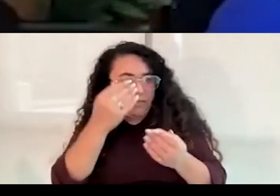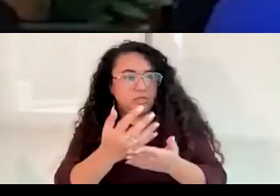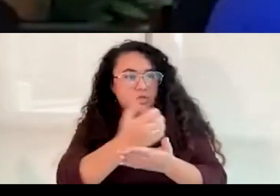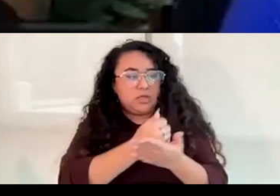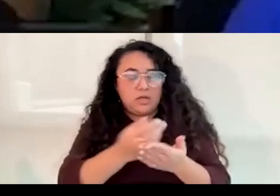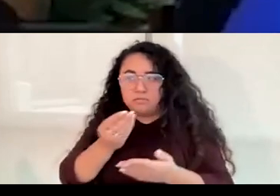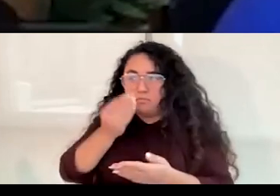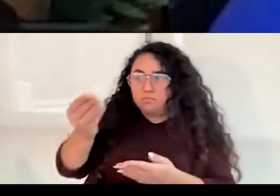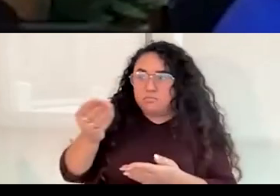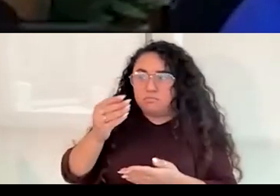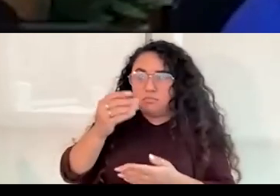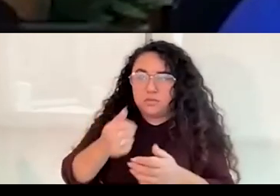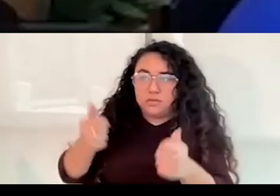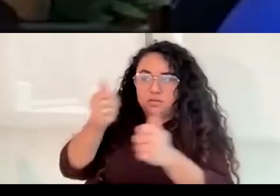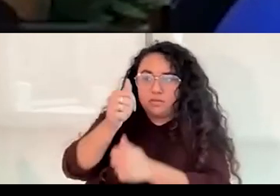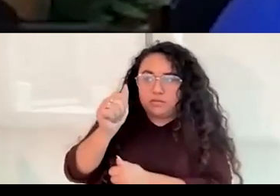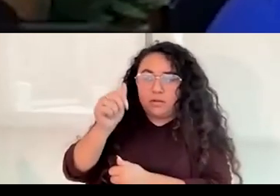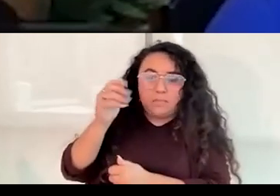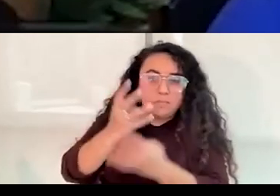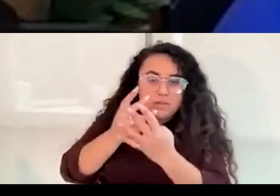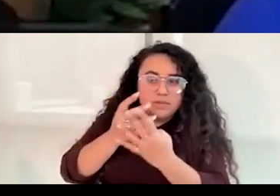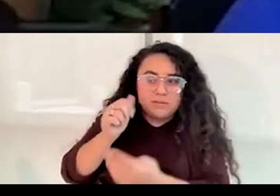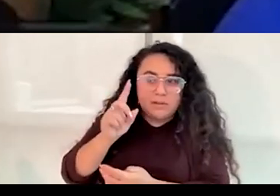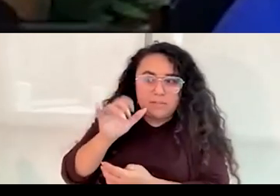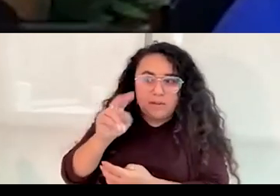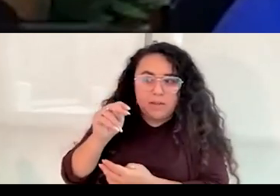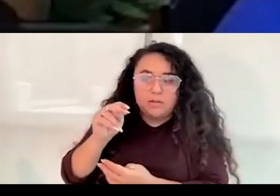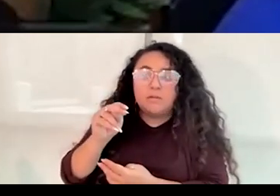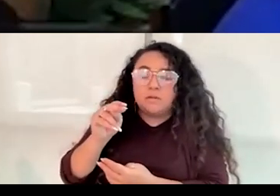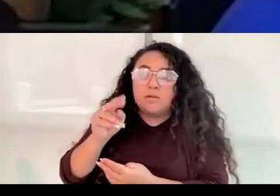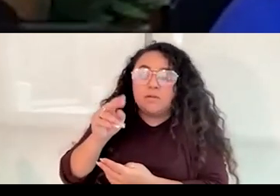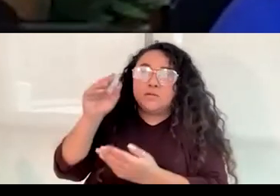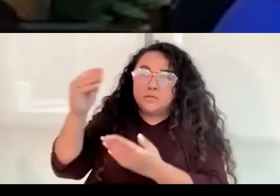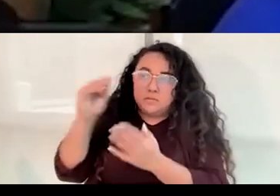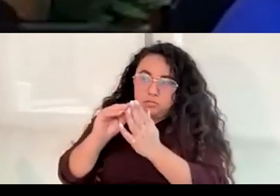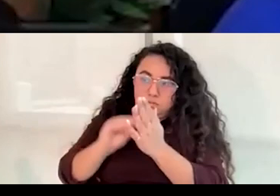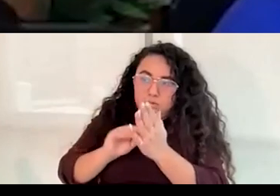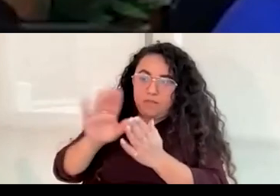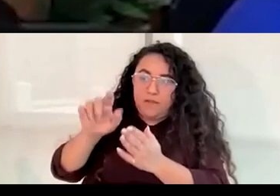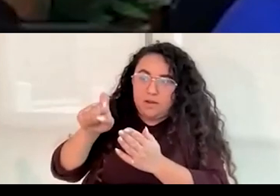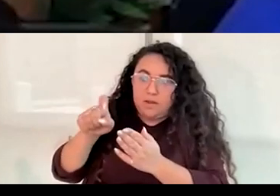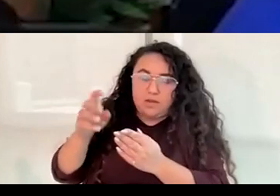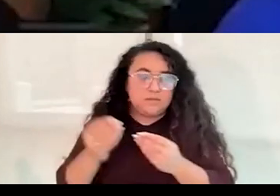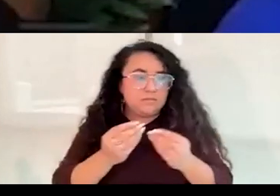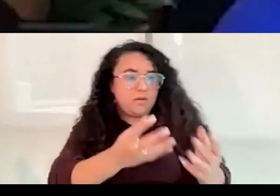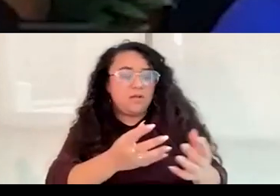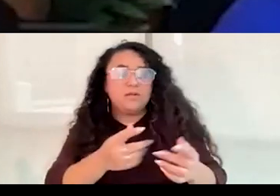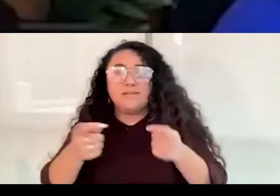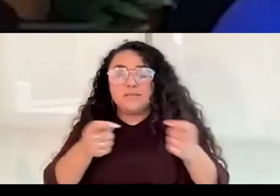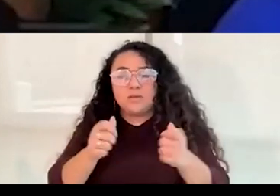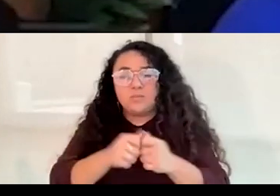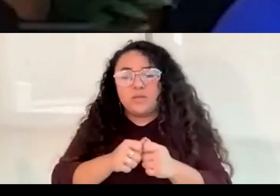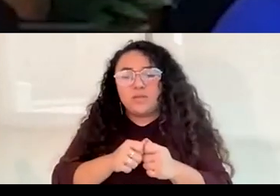their needs and I would share it back. And during the course of doing that, you're dealing with 1,500, 2,000 people